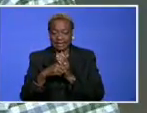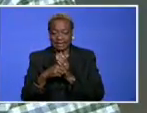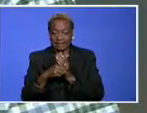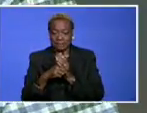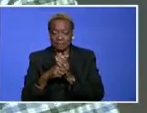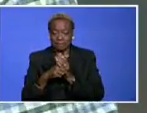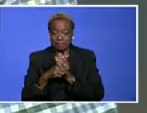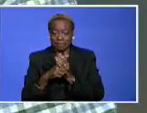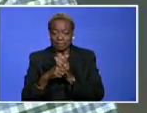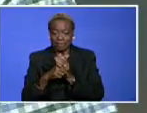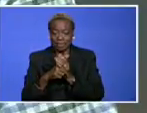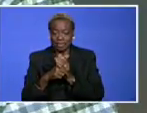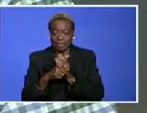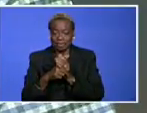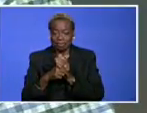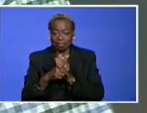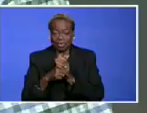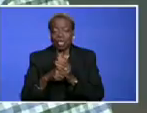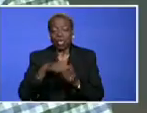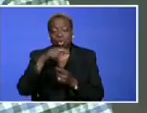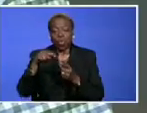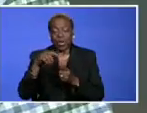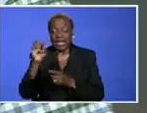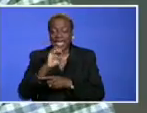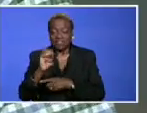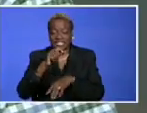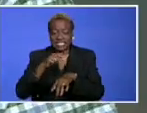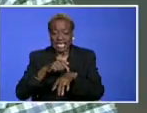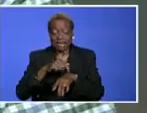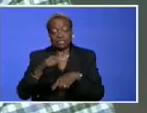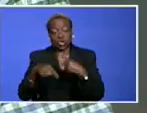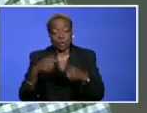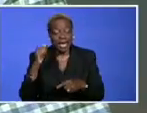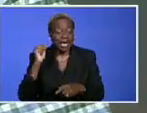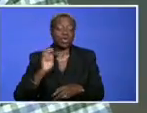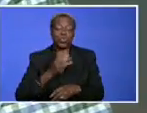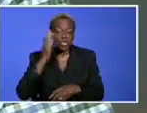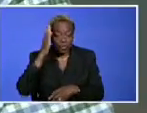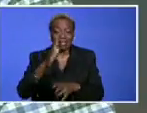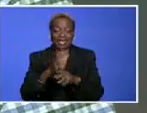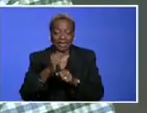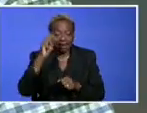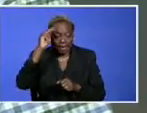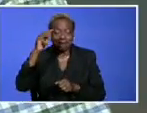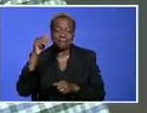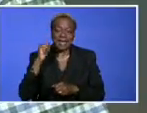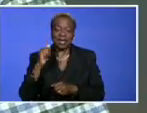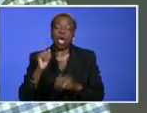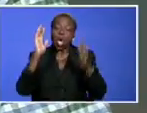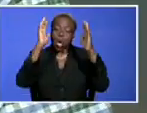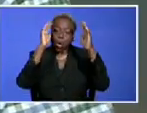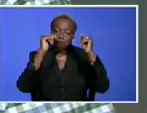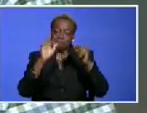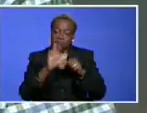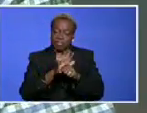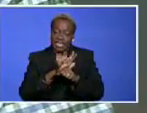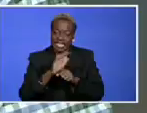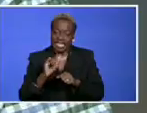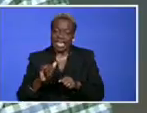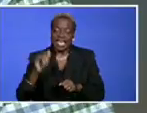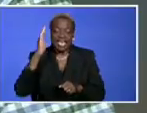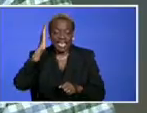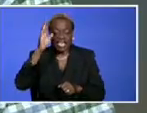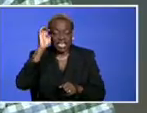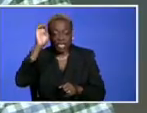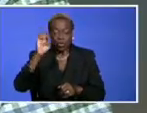and a finger. But whenever it's time to return, we'll get him back. And hopefully, you know, he's going to be